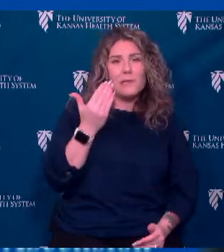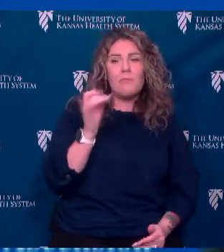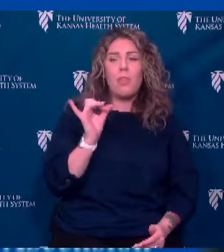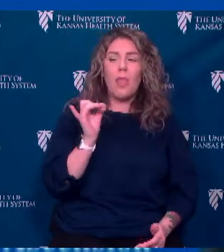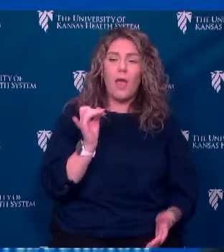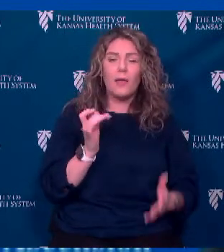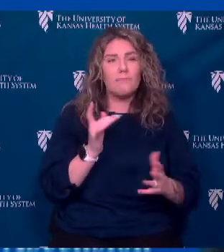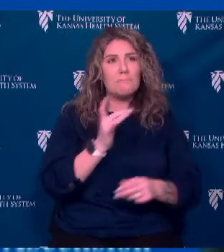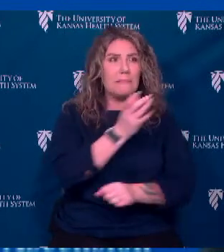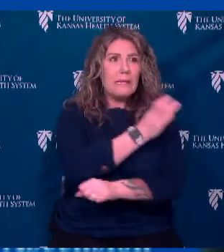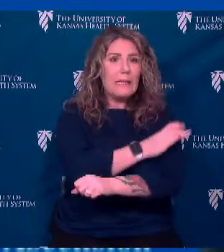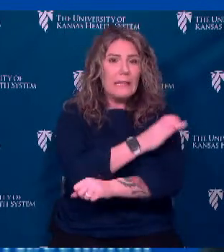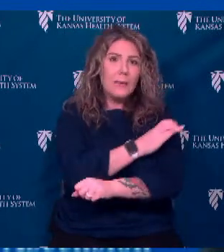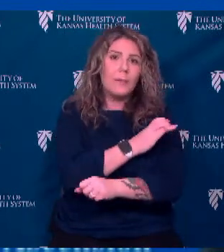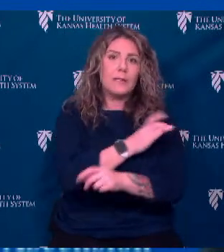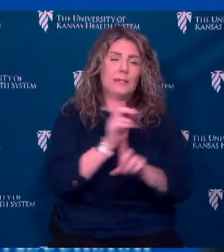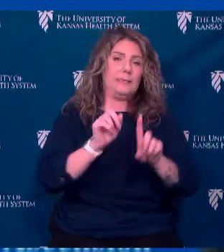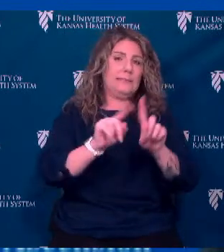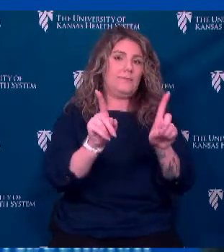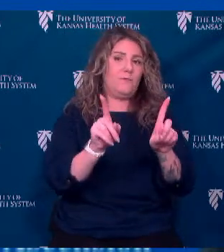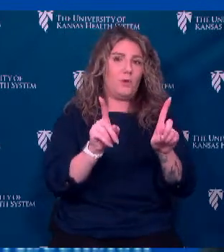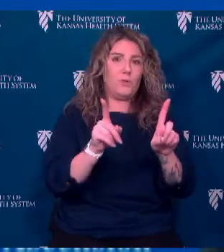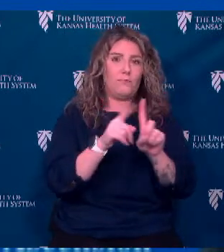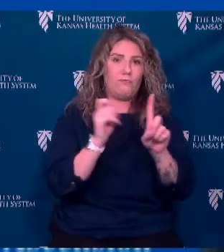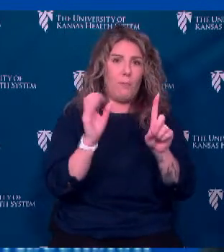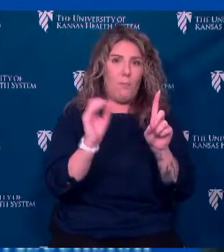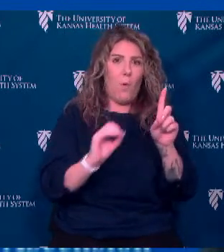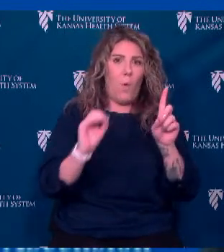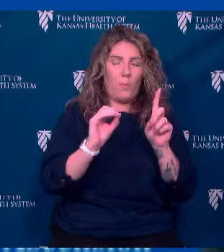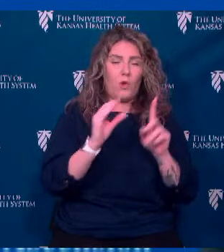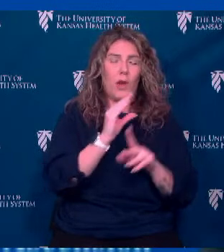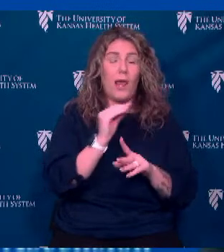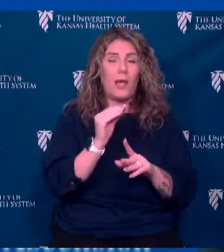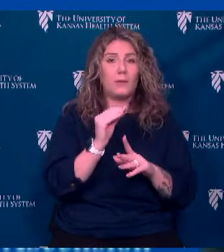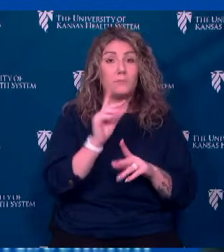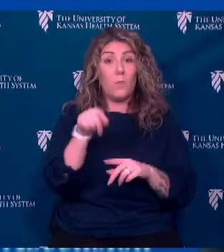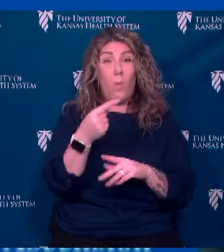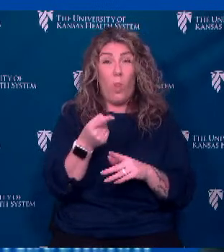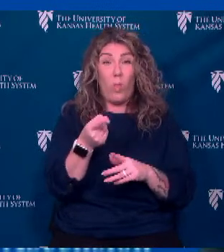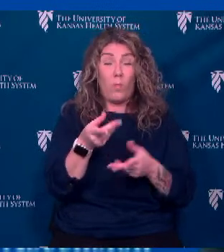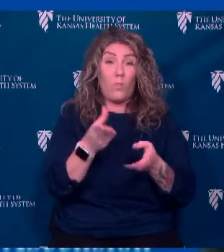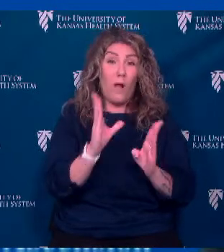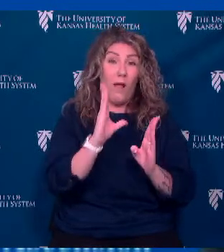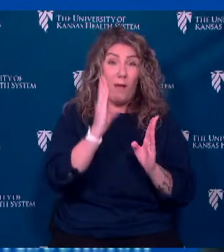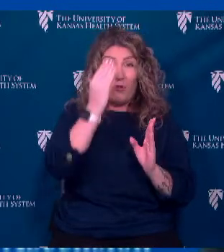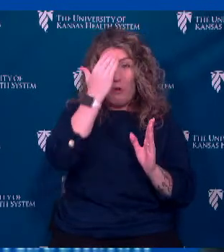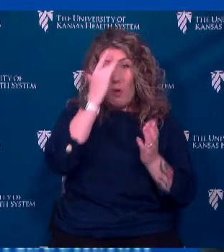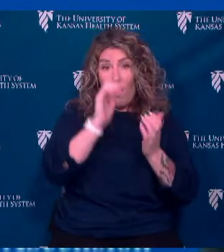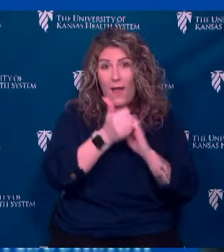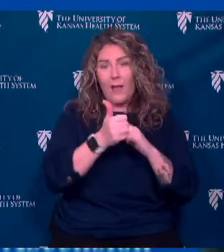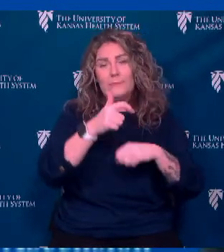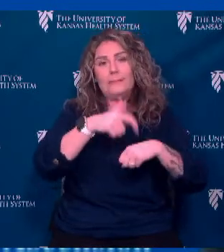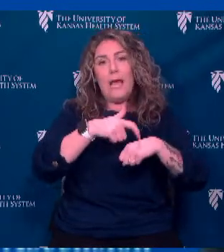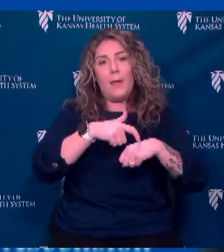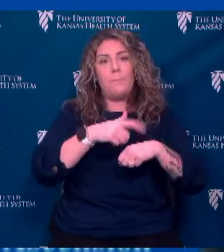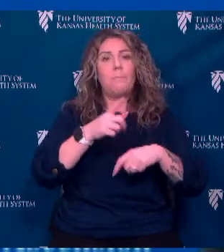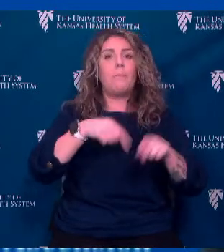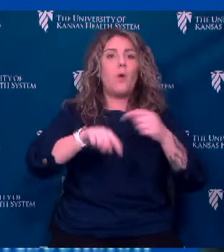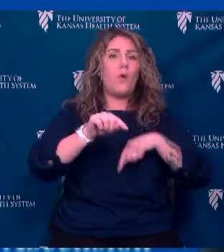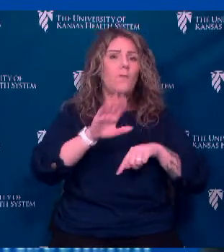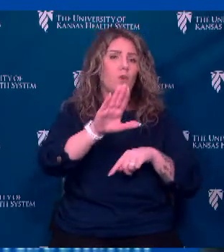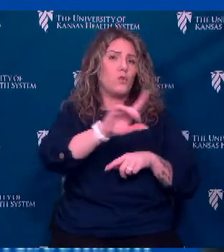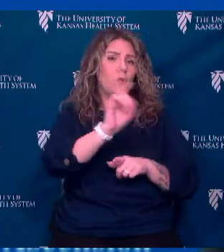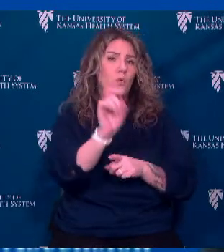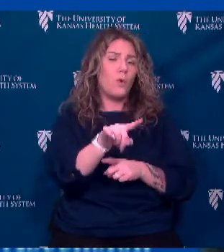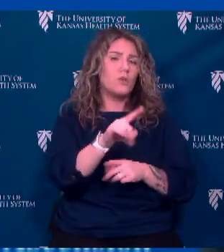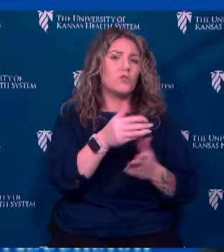is clinically all that different from Omicron, and time will tell. However, going back to your question, there's a couple of things